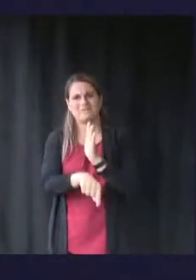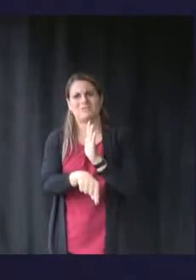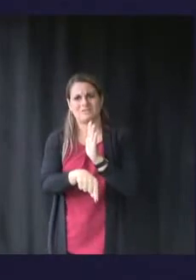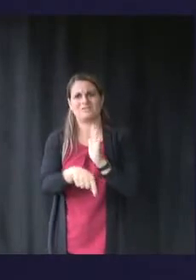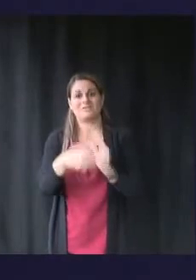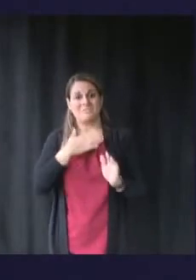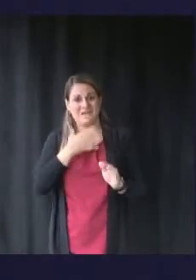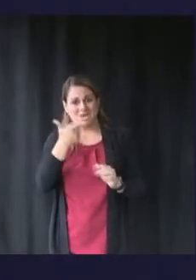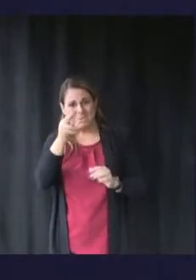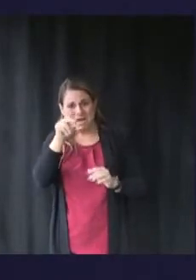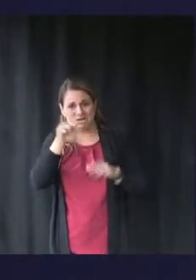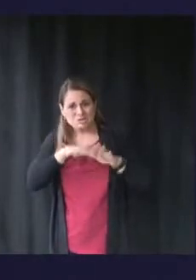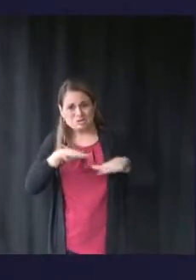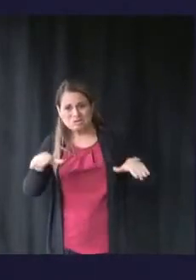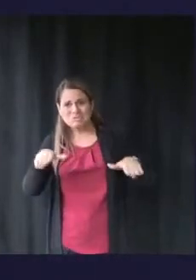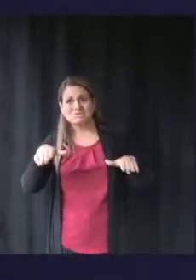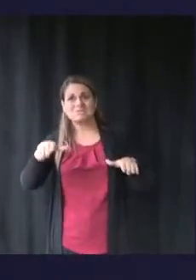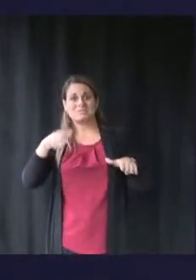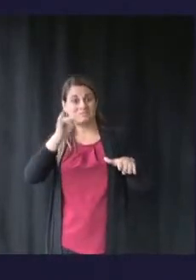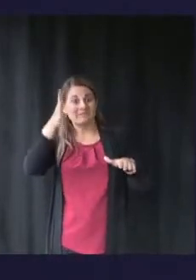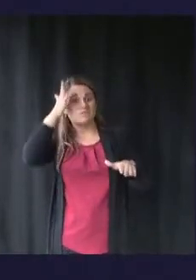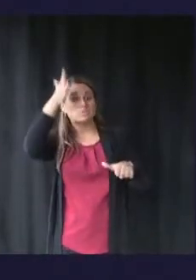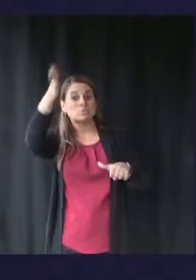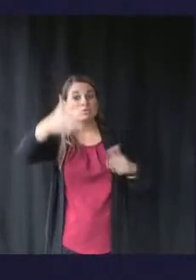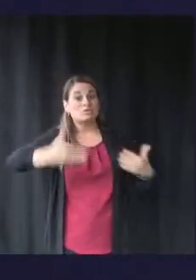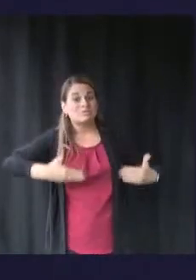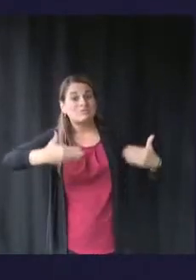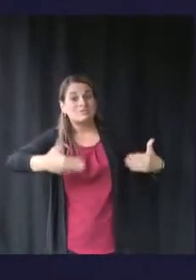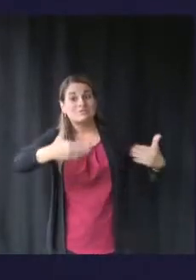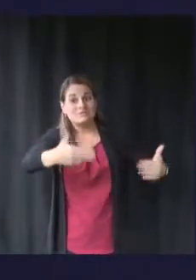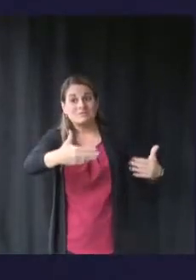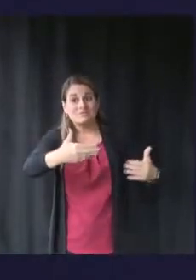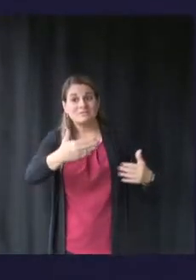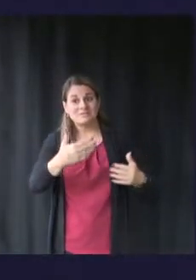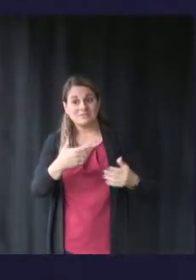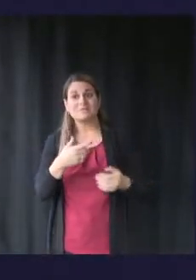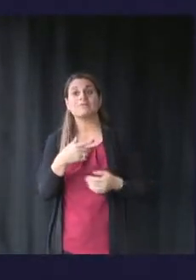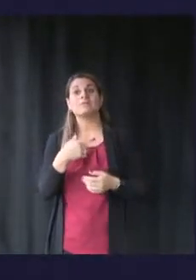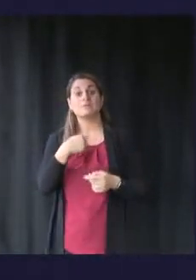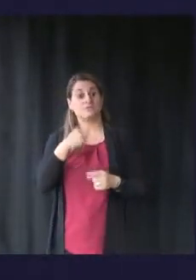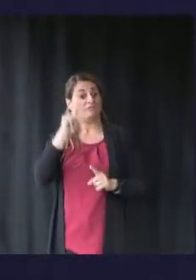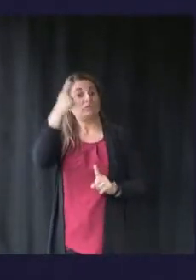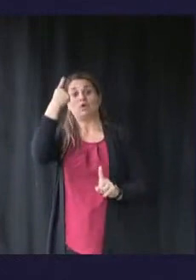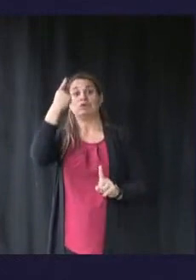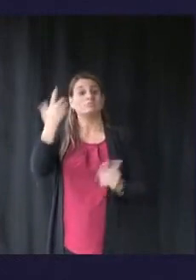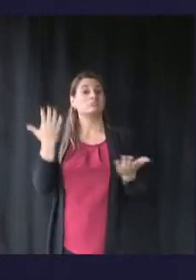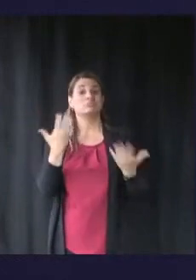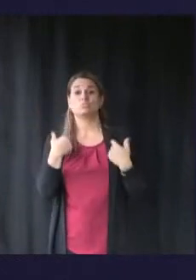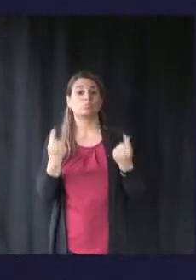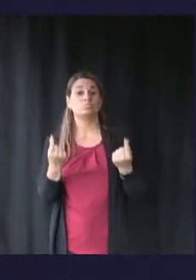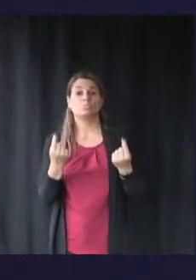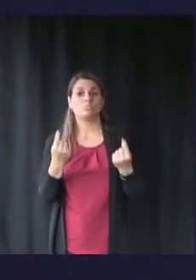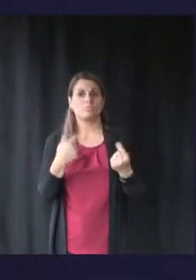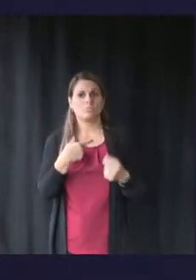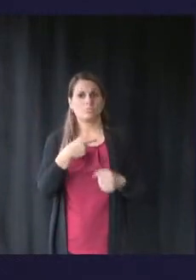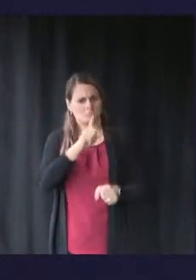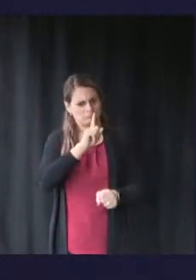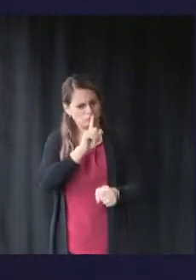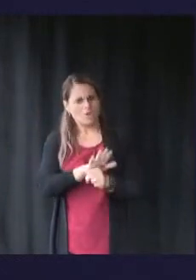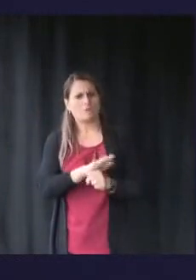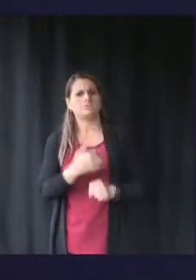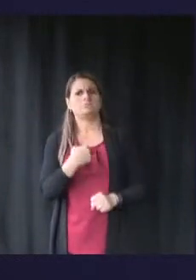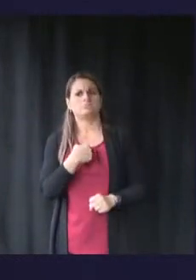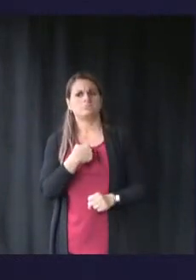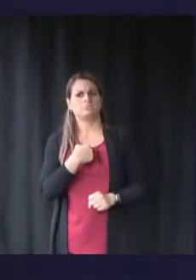age of 15, the first thing I've done, my word is abiding, is put them on an